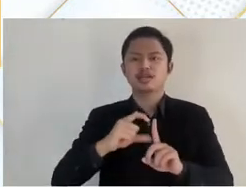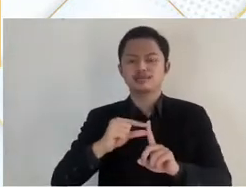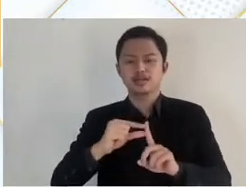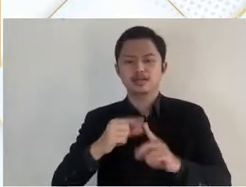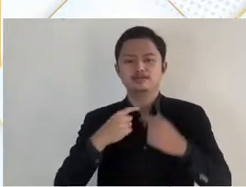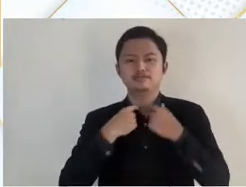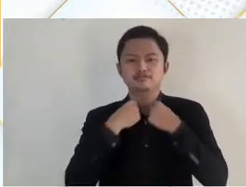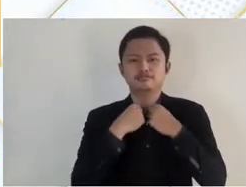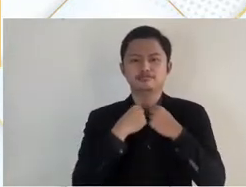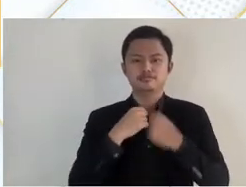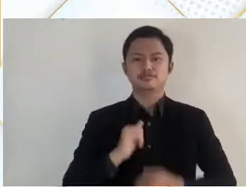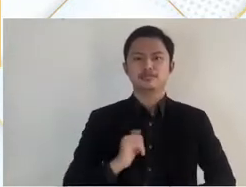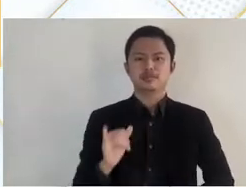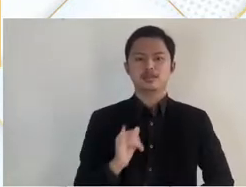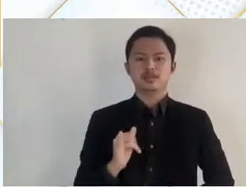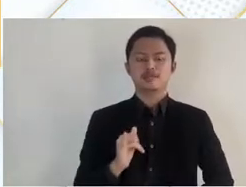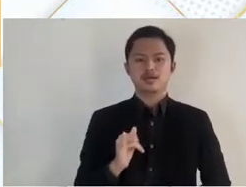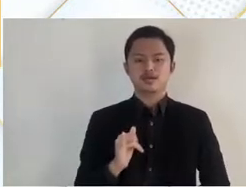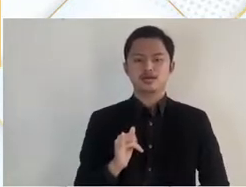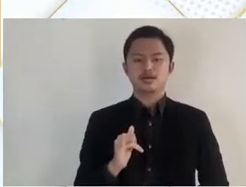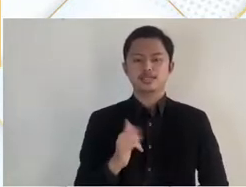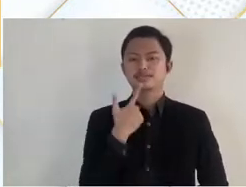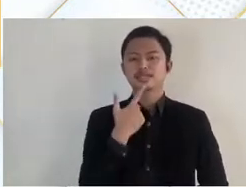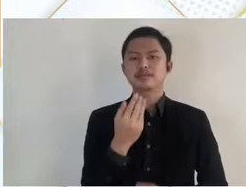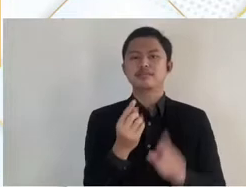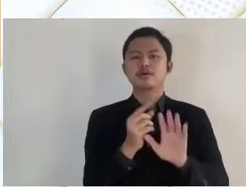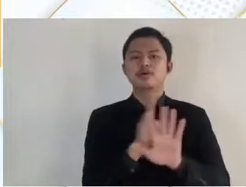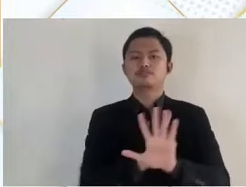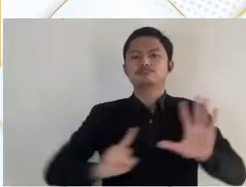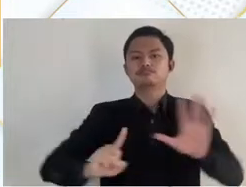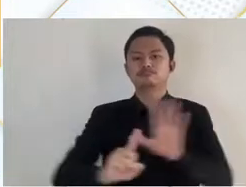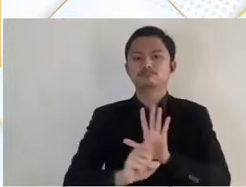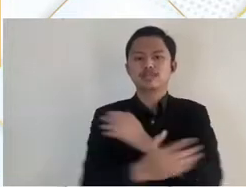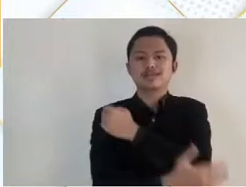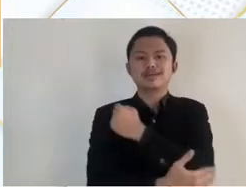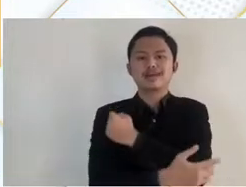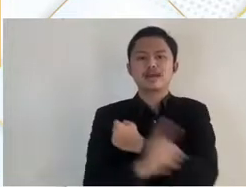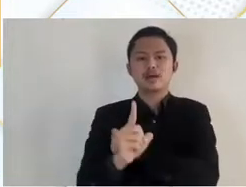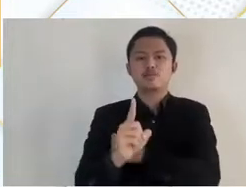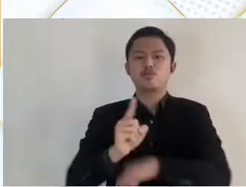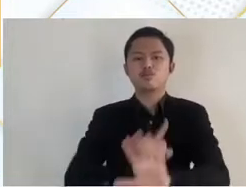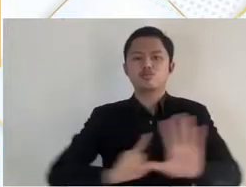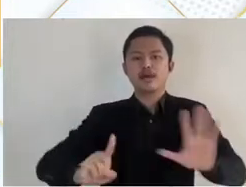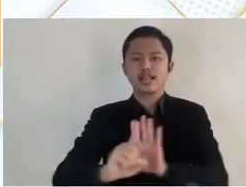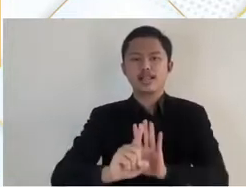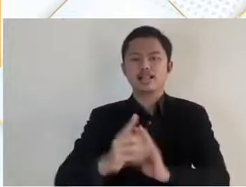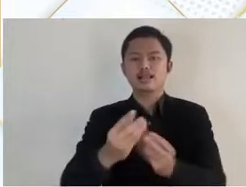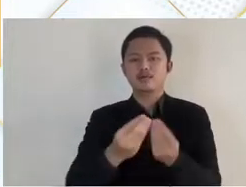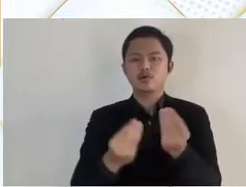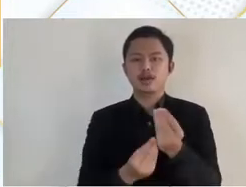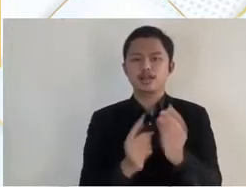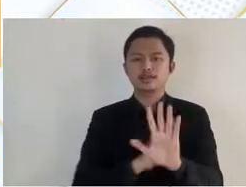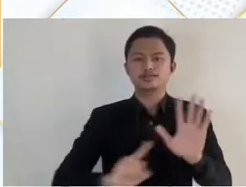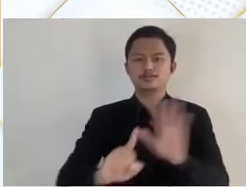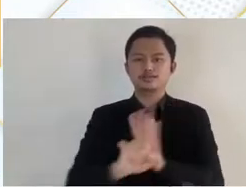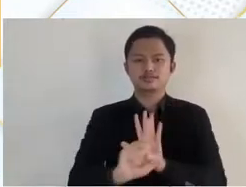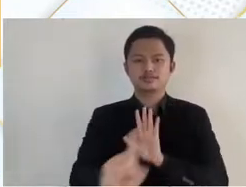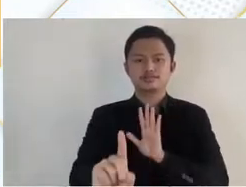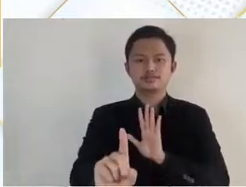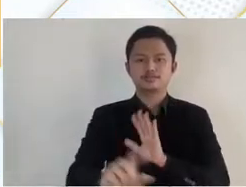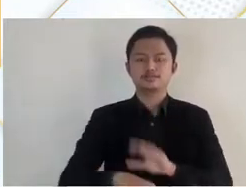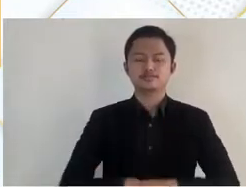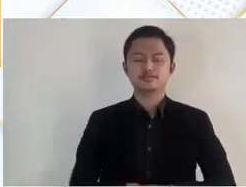personnel, thus representing your country in a peacekeeping mission. Secondly, you can serve as a civilian, be part of a